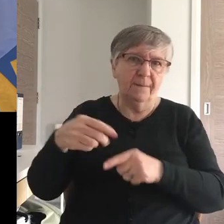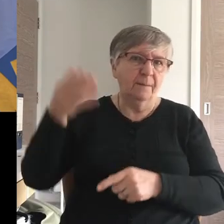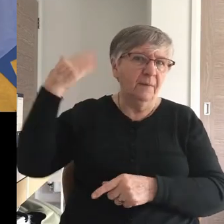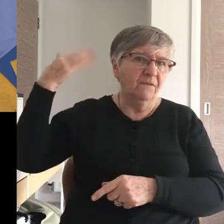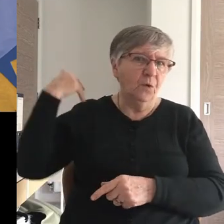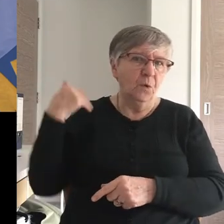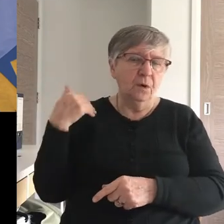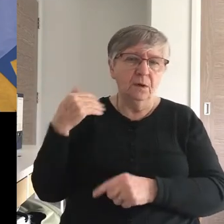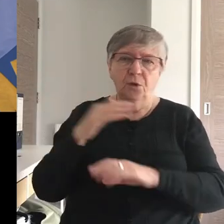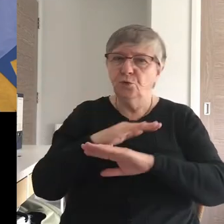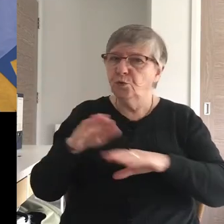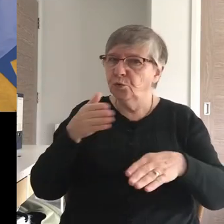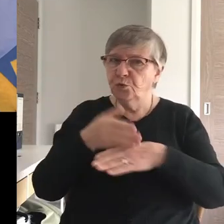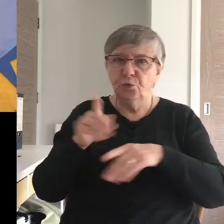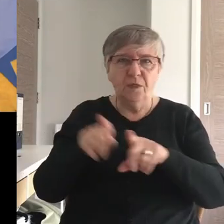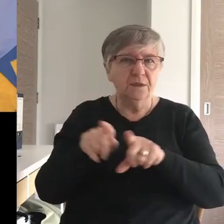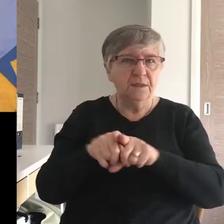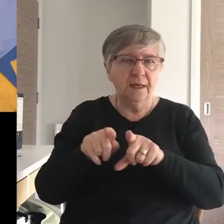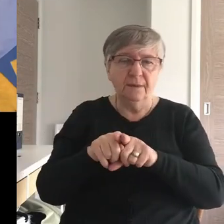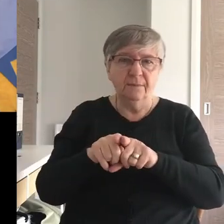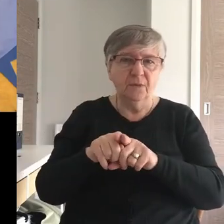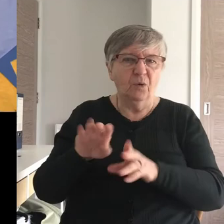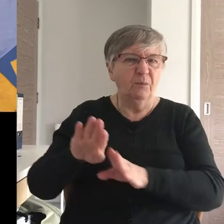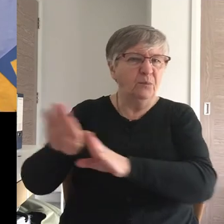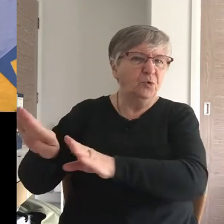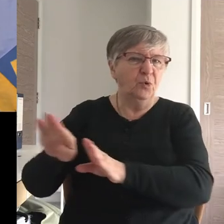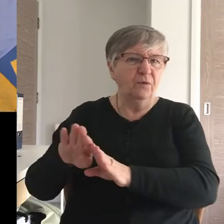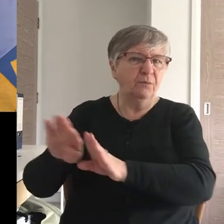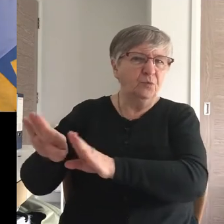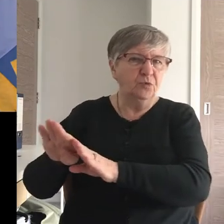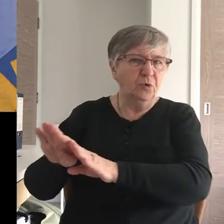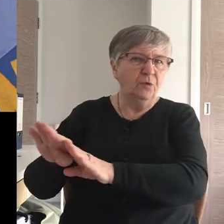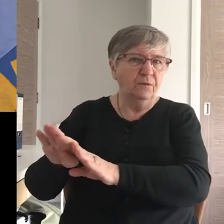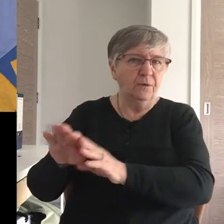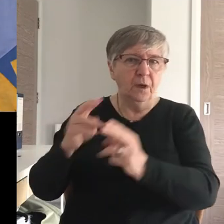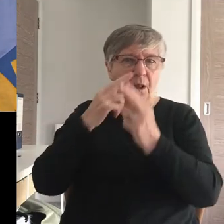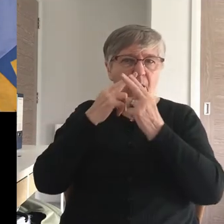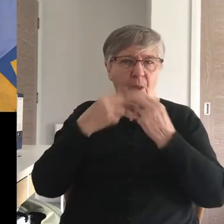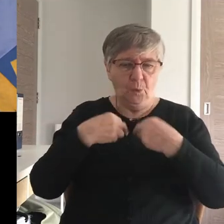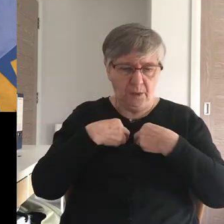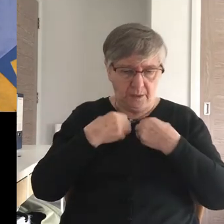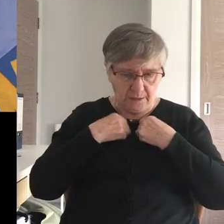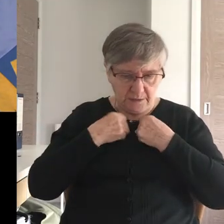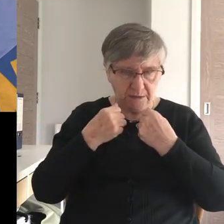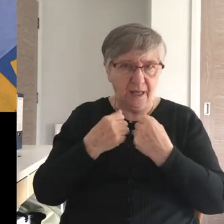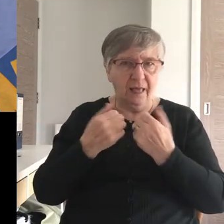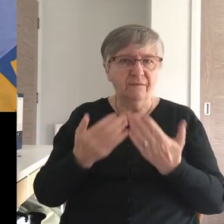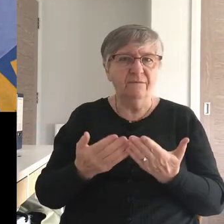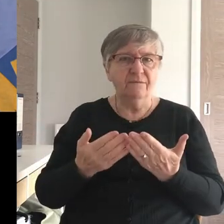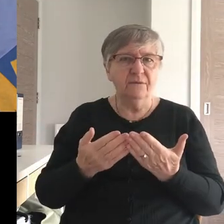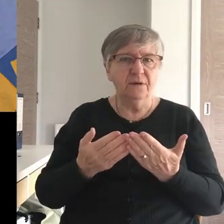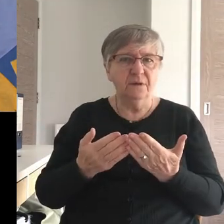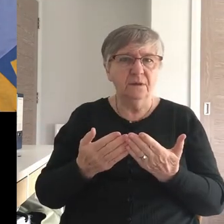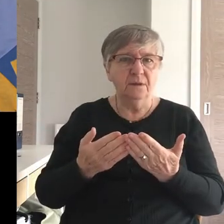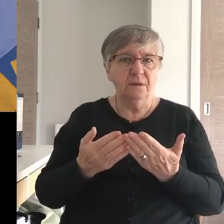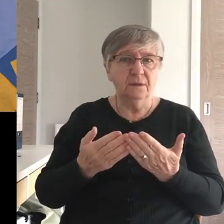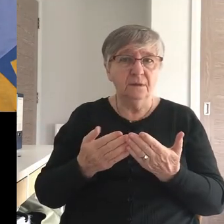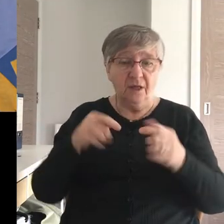Well, don't do similar by putting off taking that honest look at faith. And this